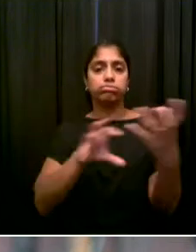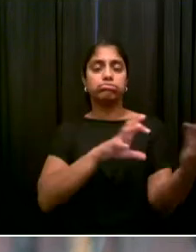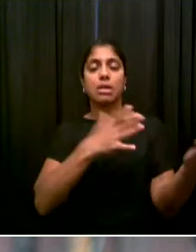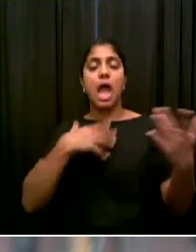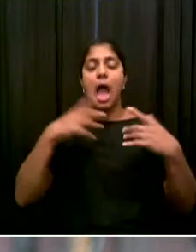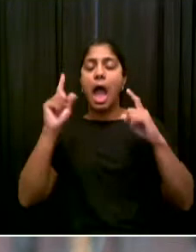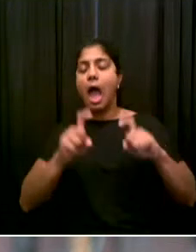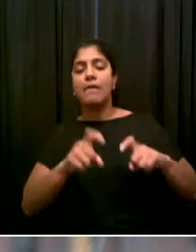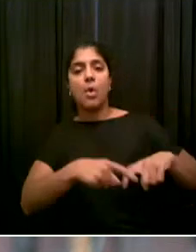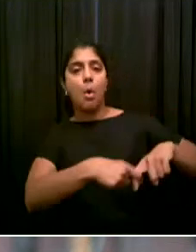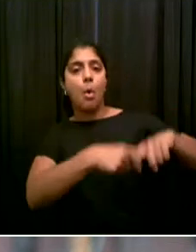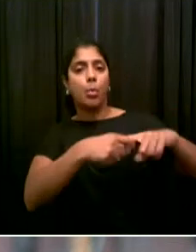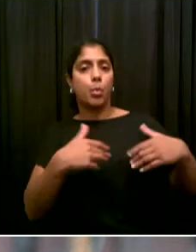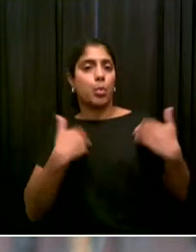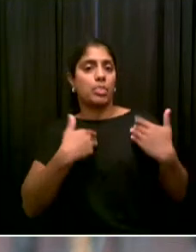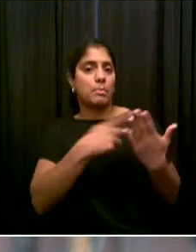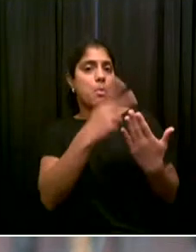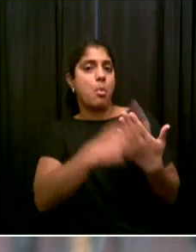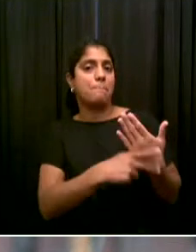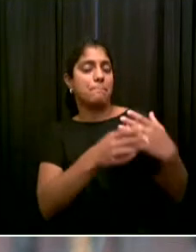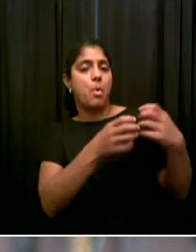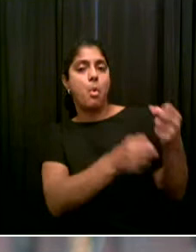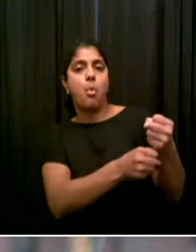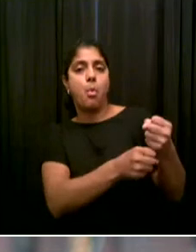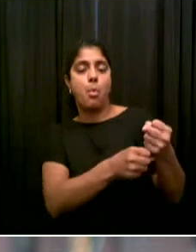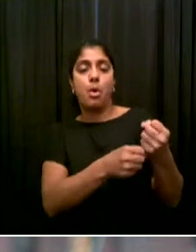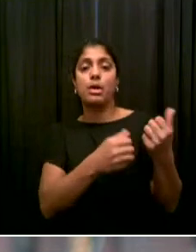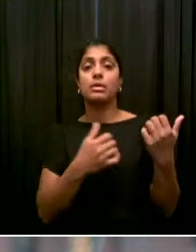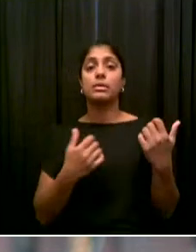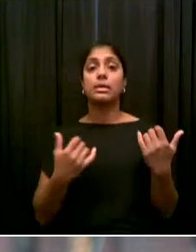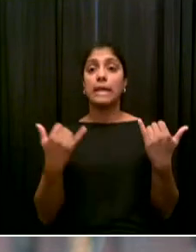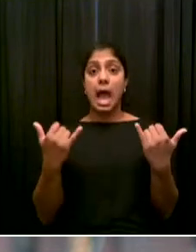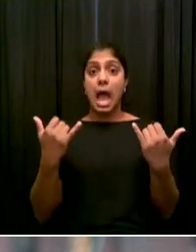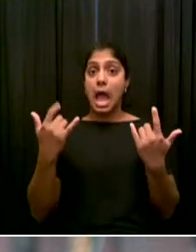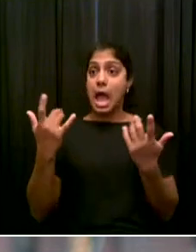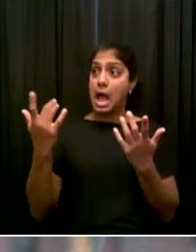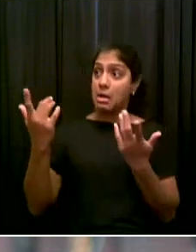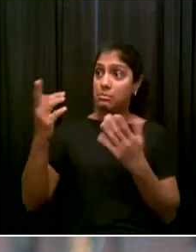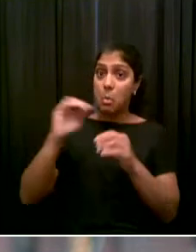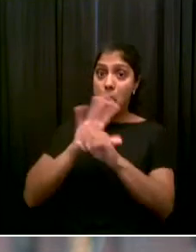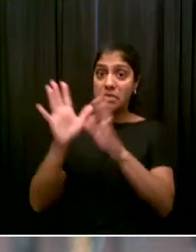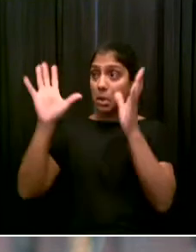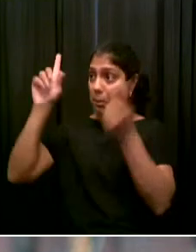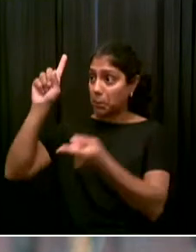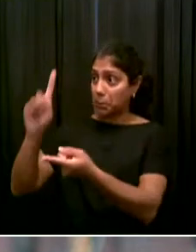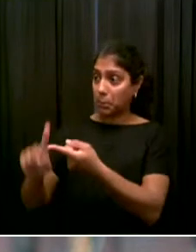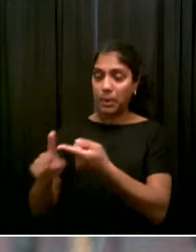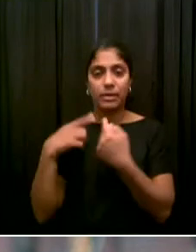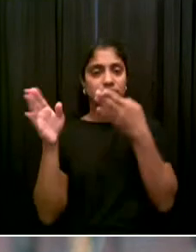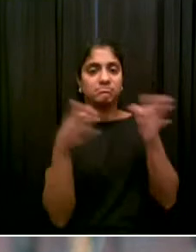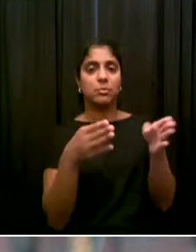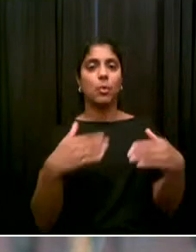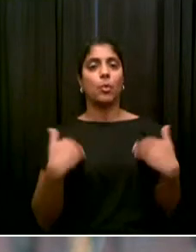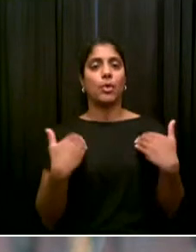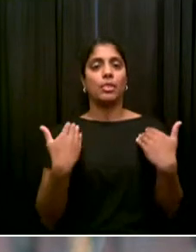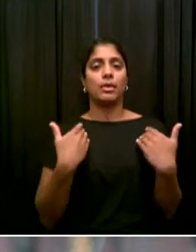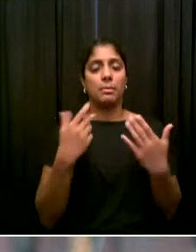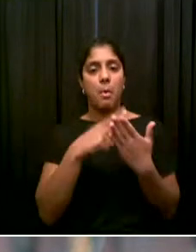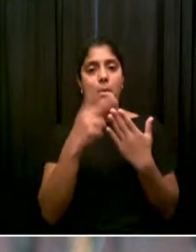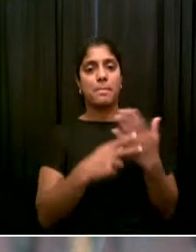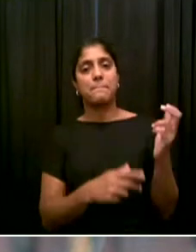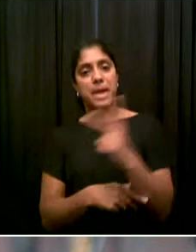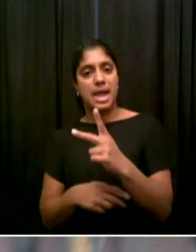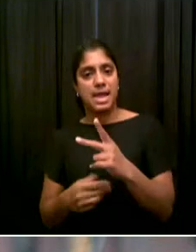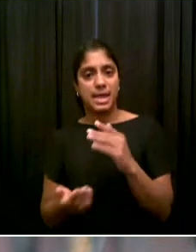future. Policing with a lens of focusing on young people, proactive, preemptive, positive, building